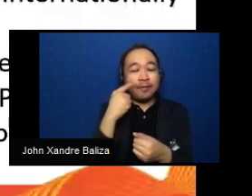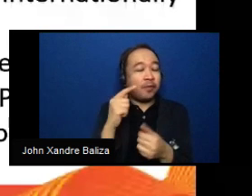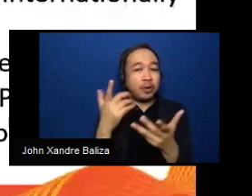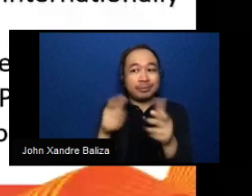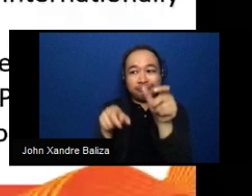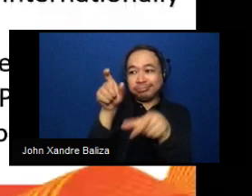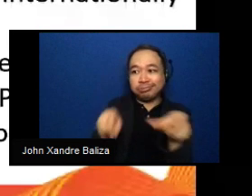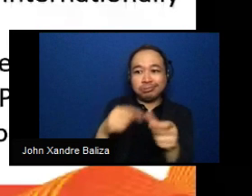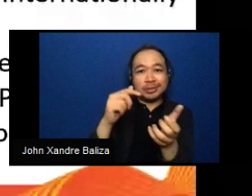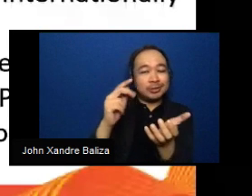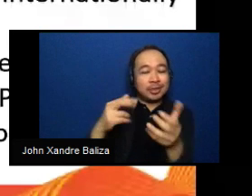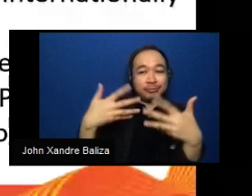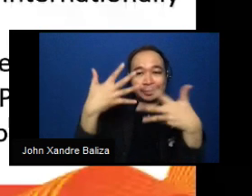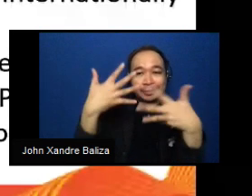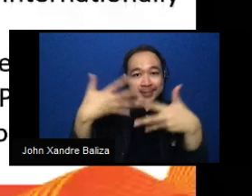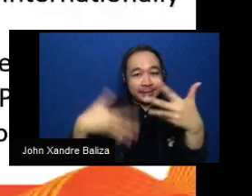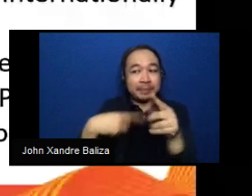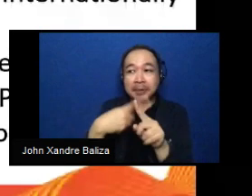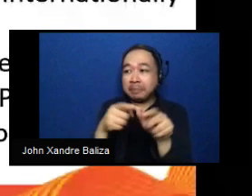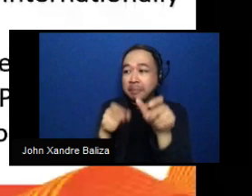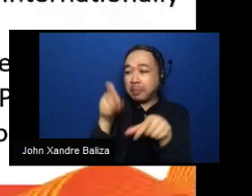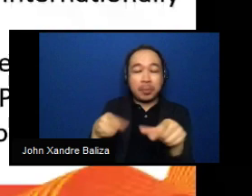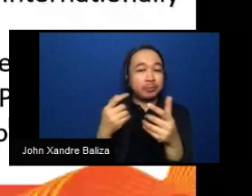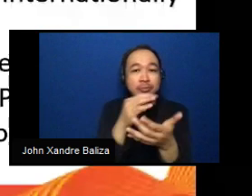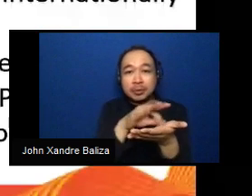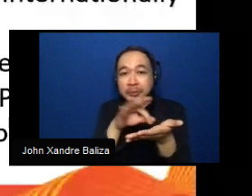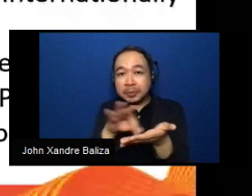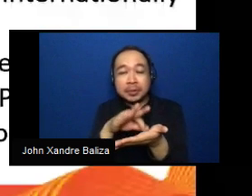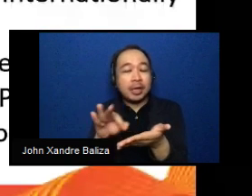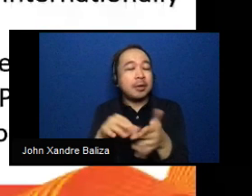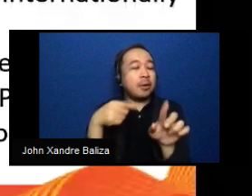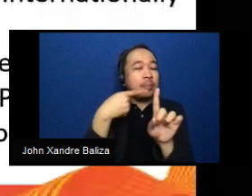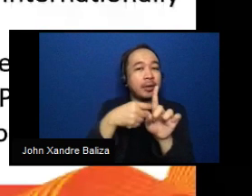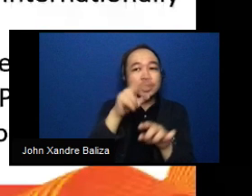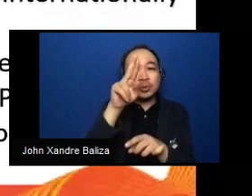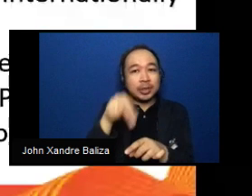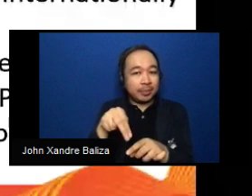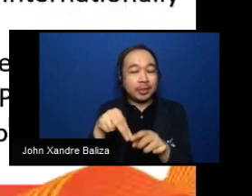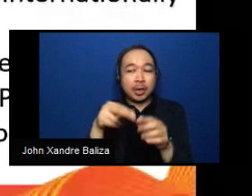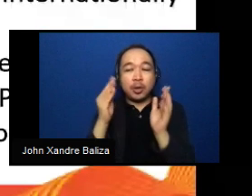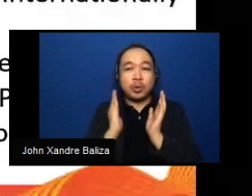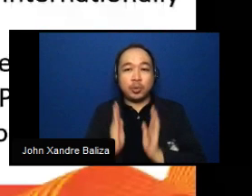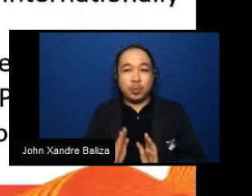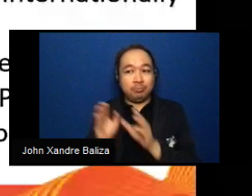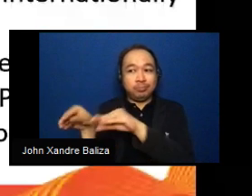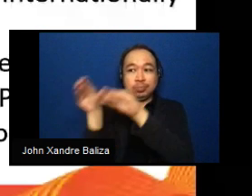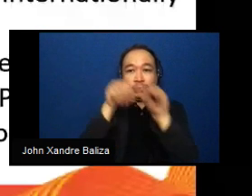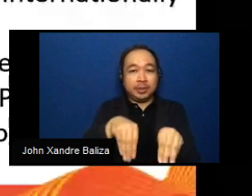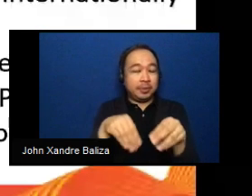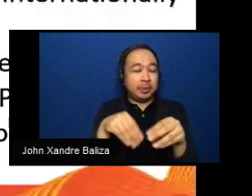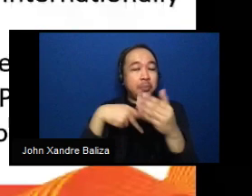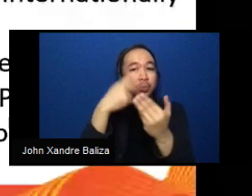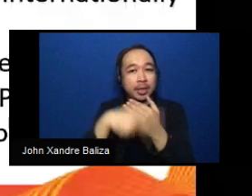data produced by the Population Division and the United Nations Human Settlements Program, UNESCO, WHO, and the